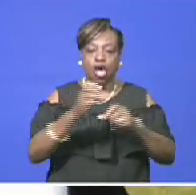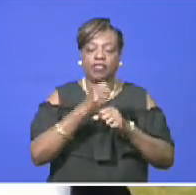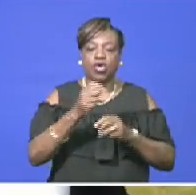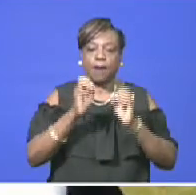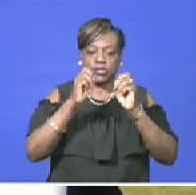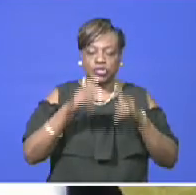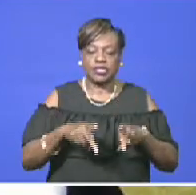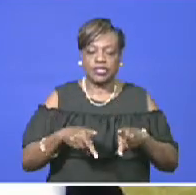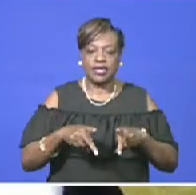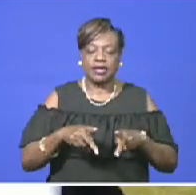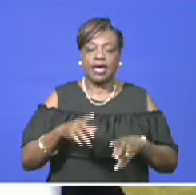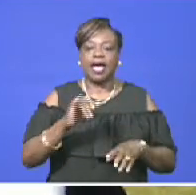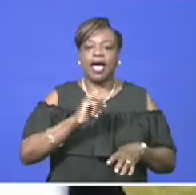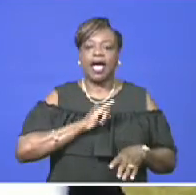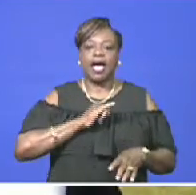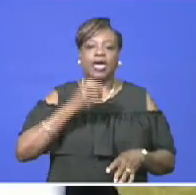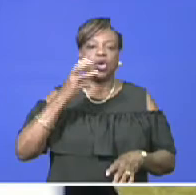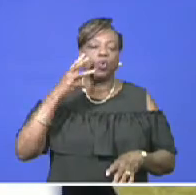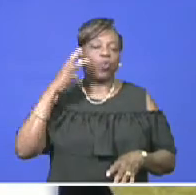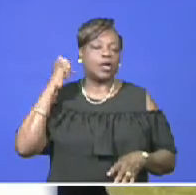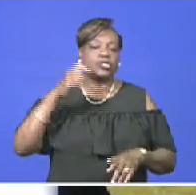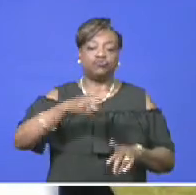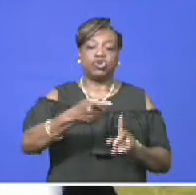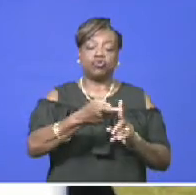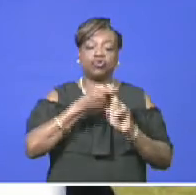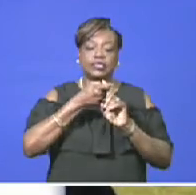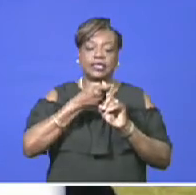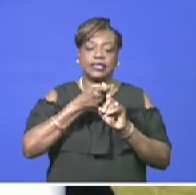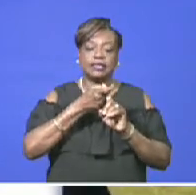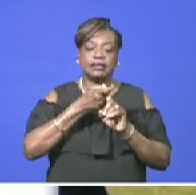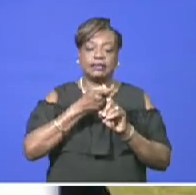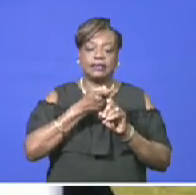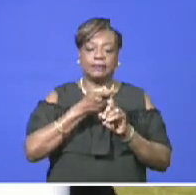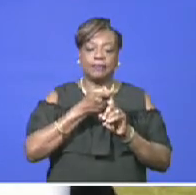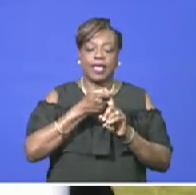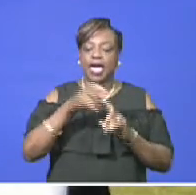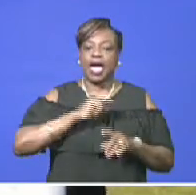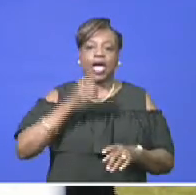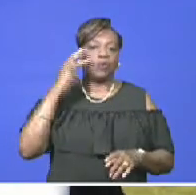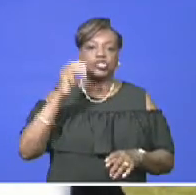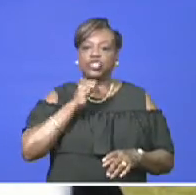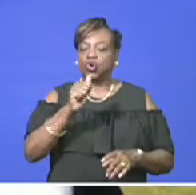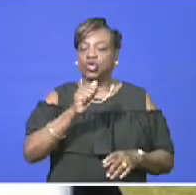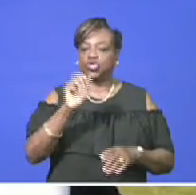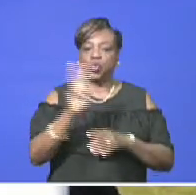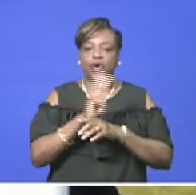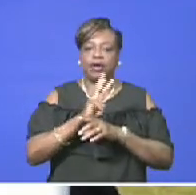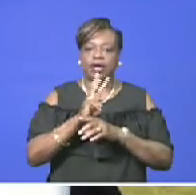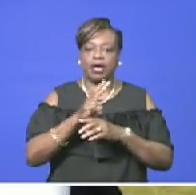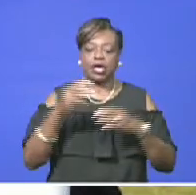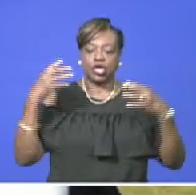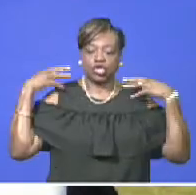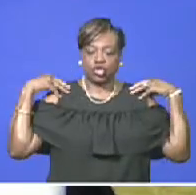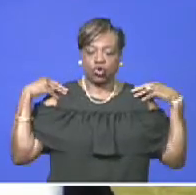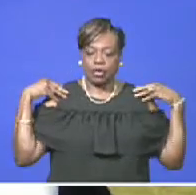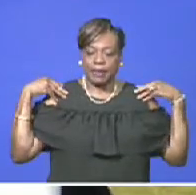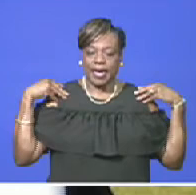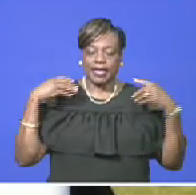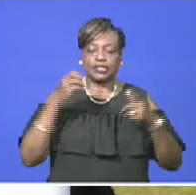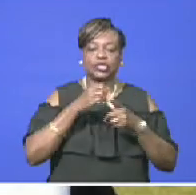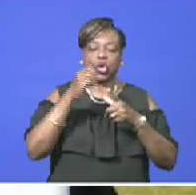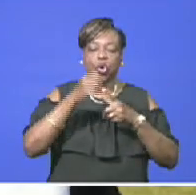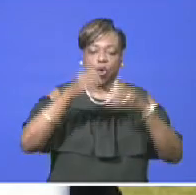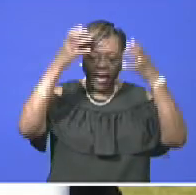19-something, you know, they came down here. I wasn't wearing the shoulder pads. I wasn't wearing a helmet. But what the coaches saw was my